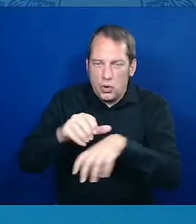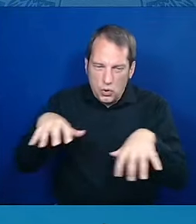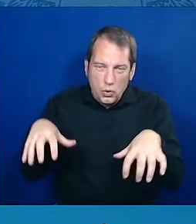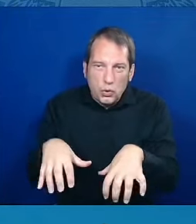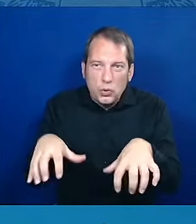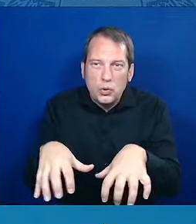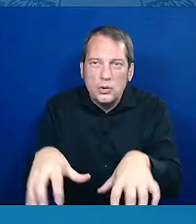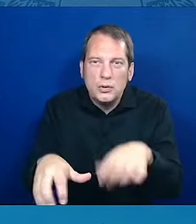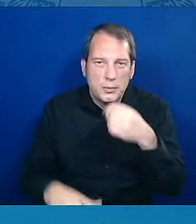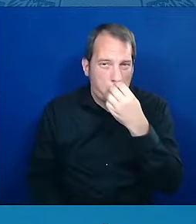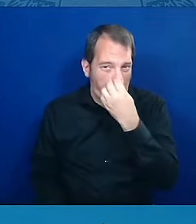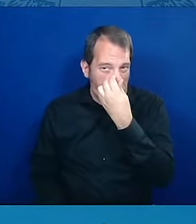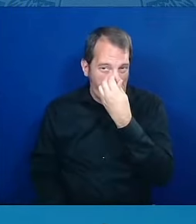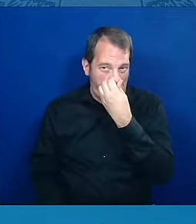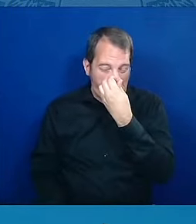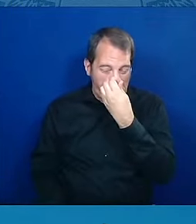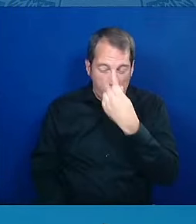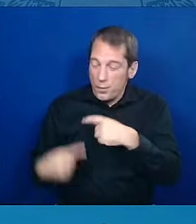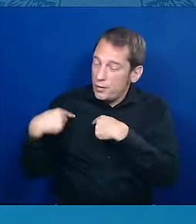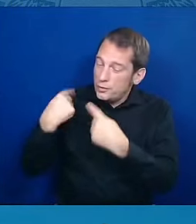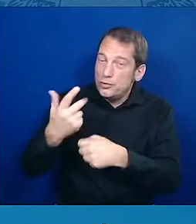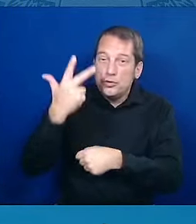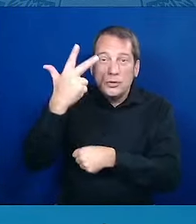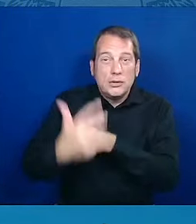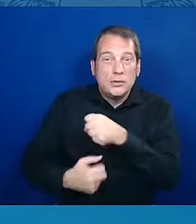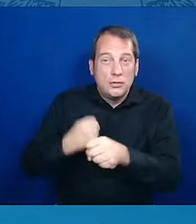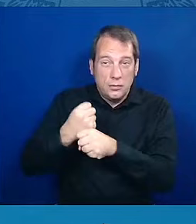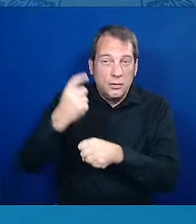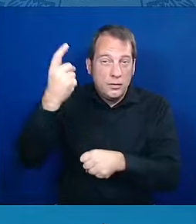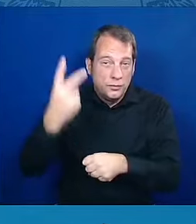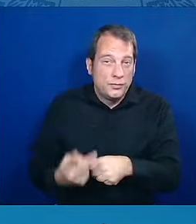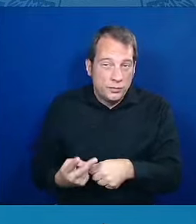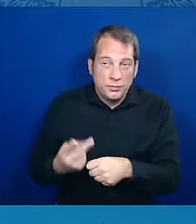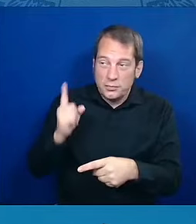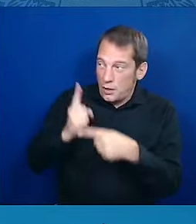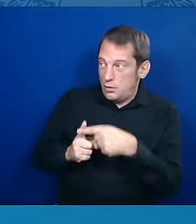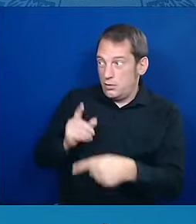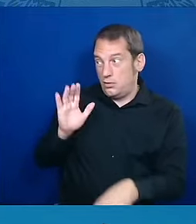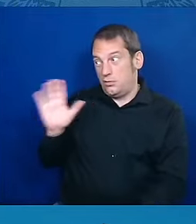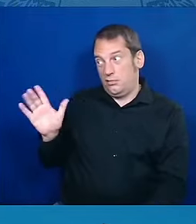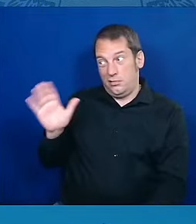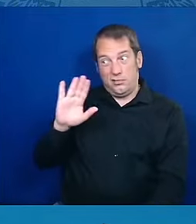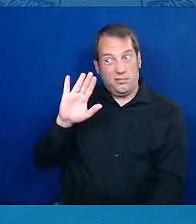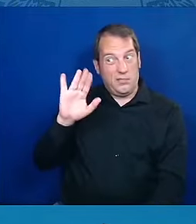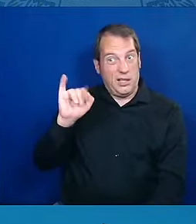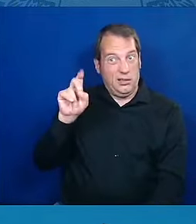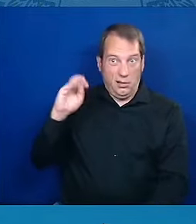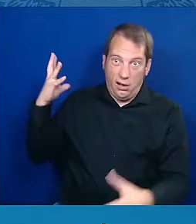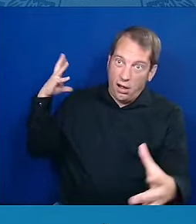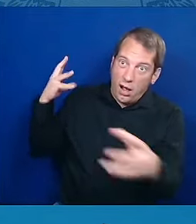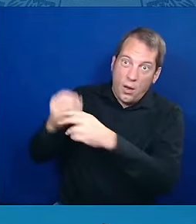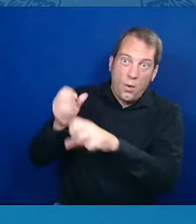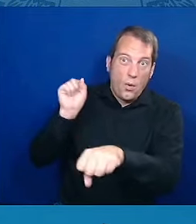and strength and bold vision and deep compassion. And as he said,